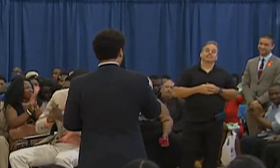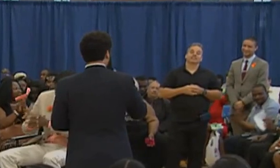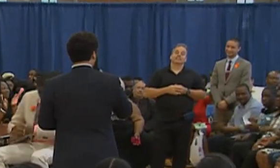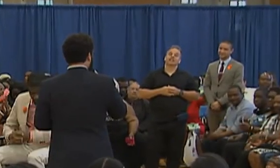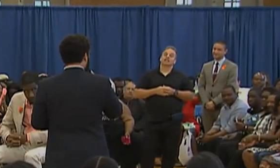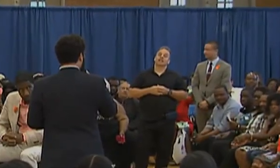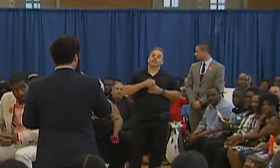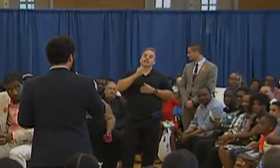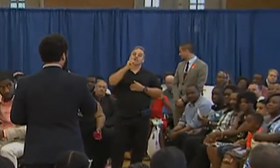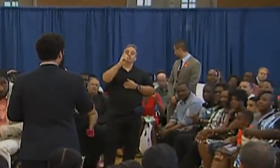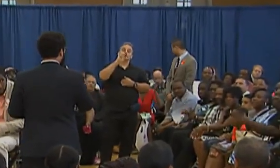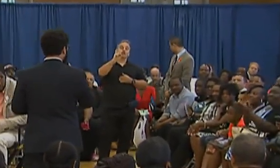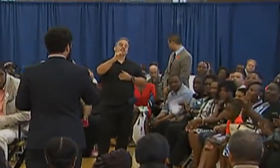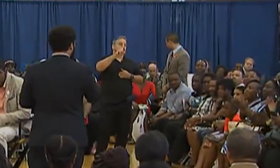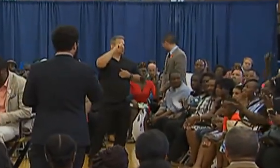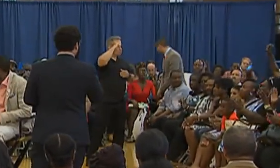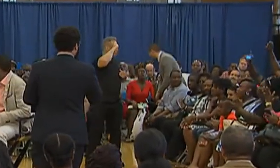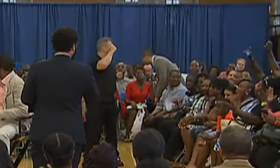Now where's SOS Bronx?